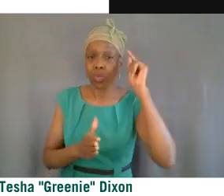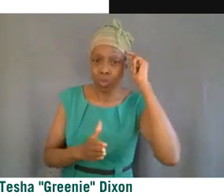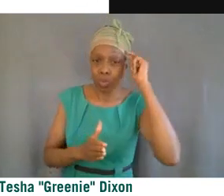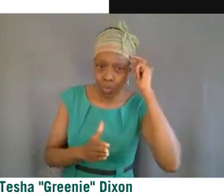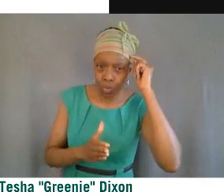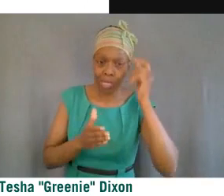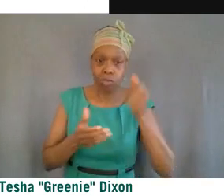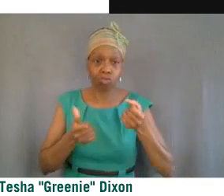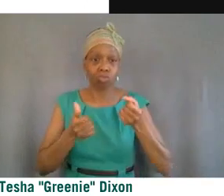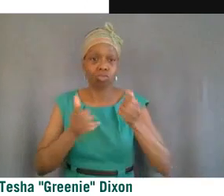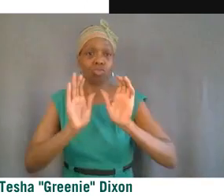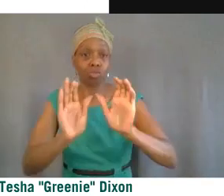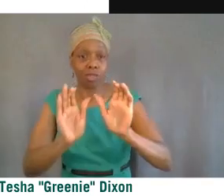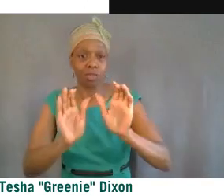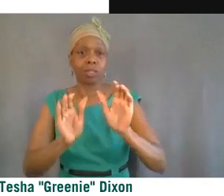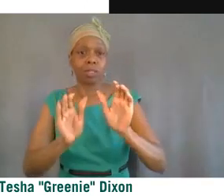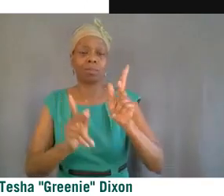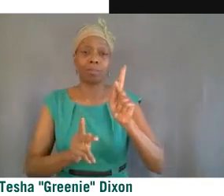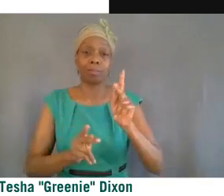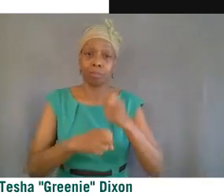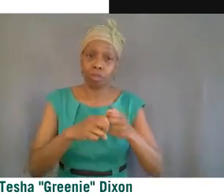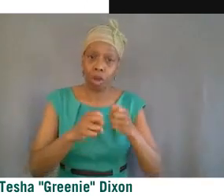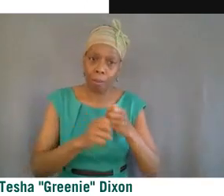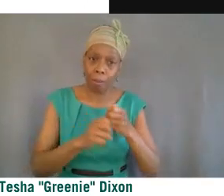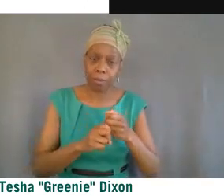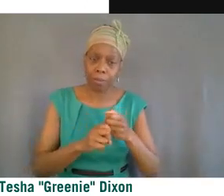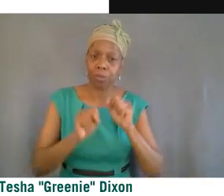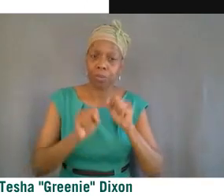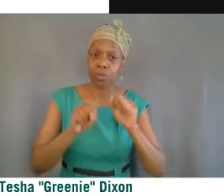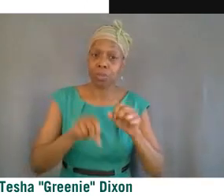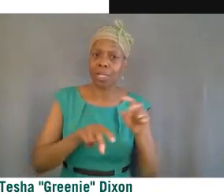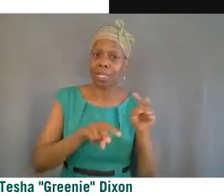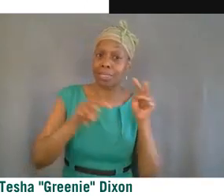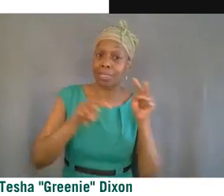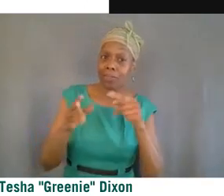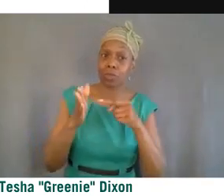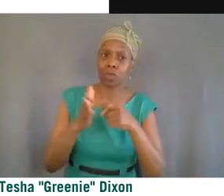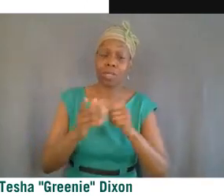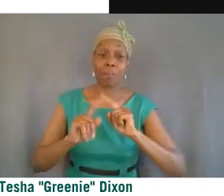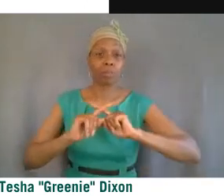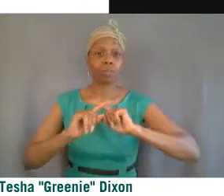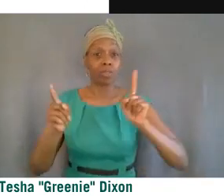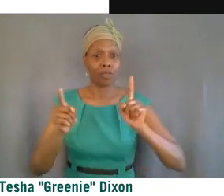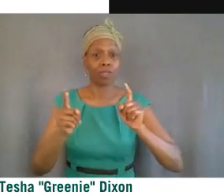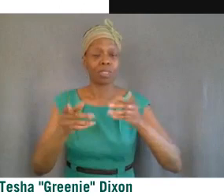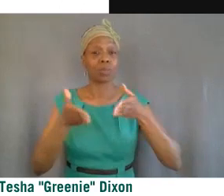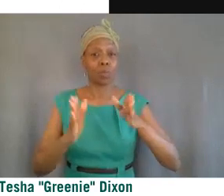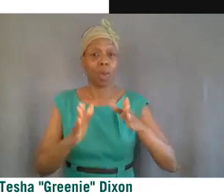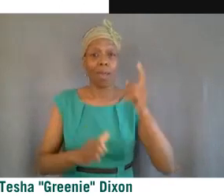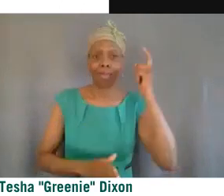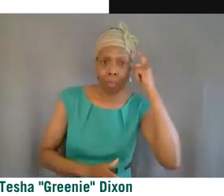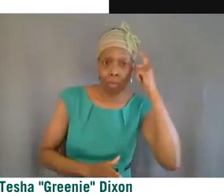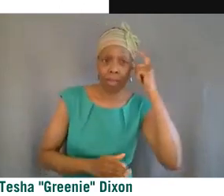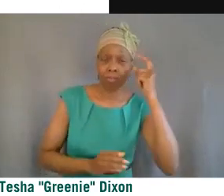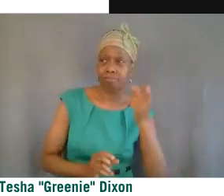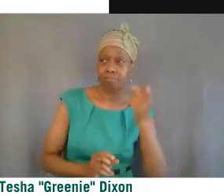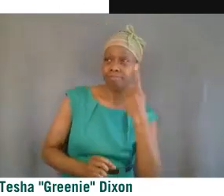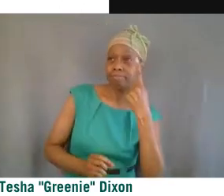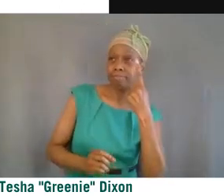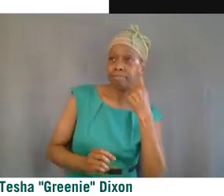can be differences in the way the brain perceives things, differences